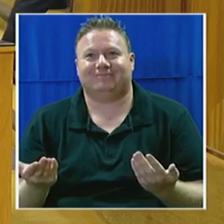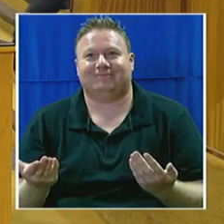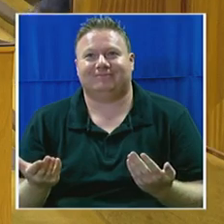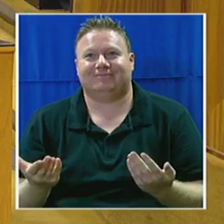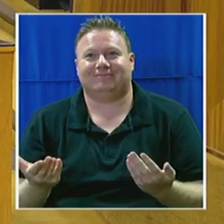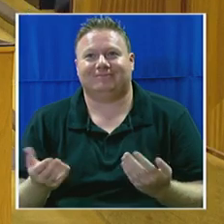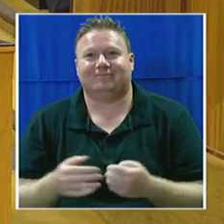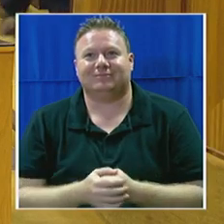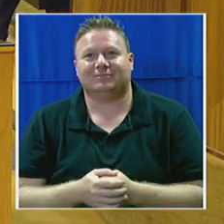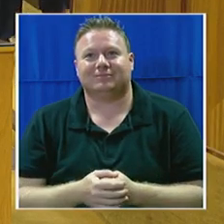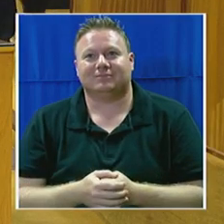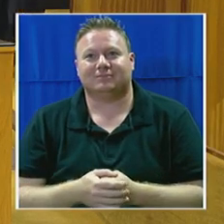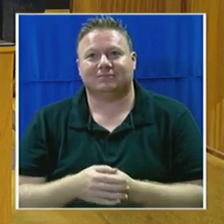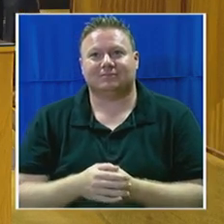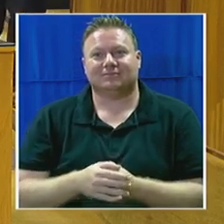Honourable Mpumza.